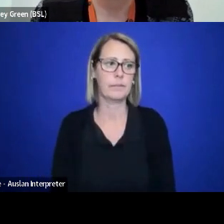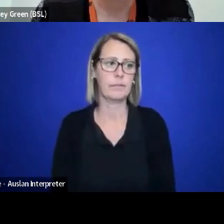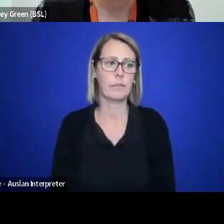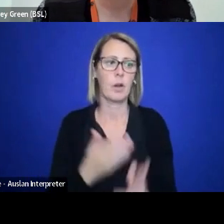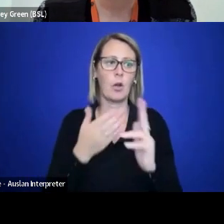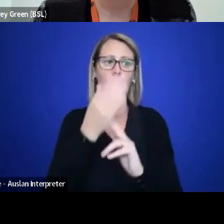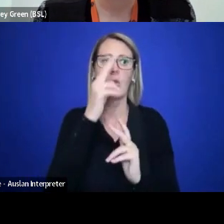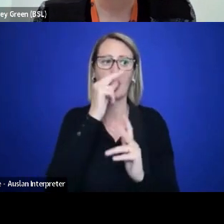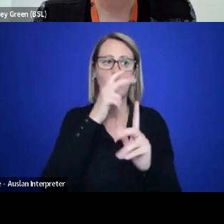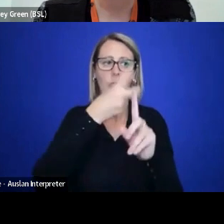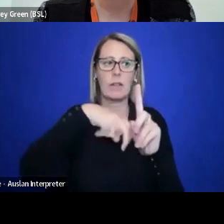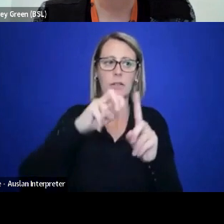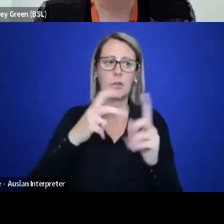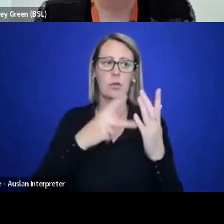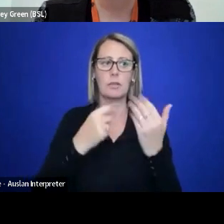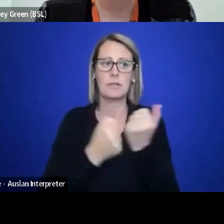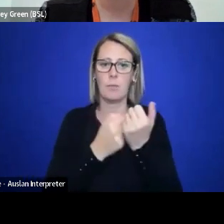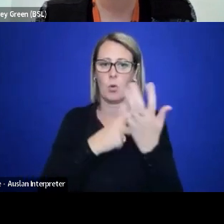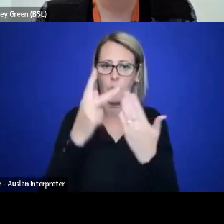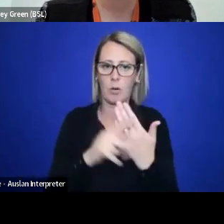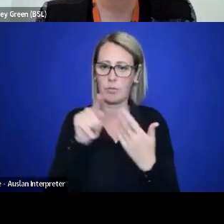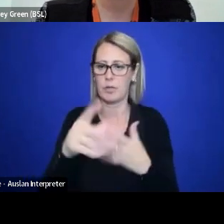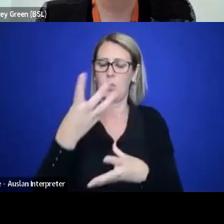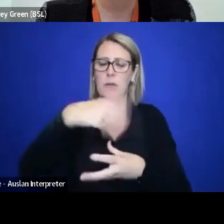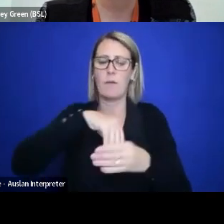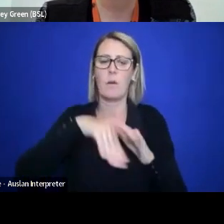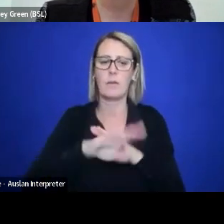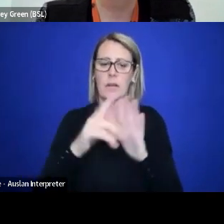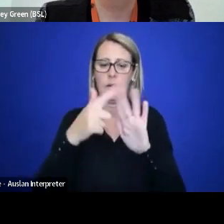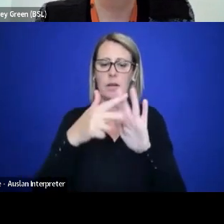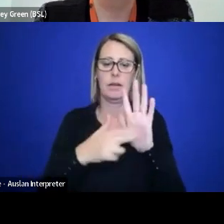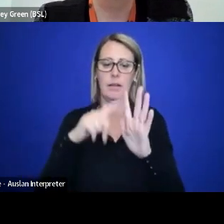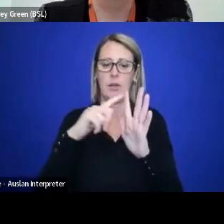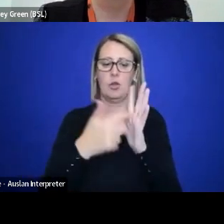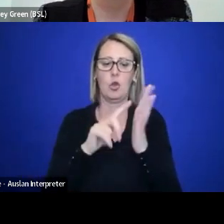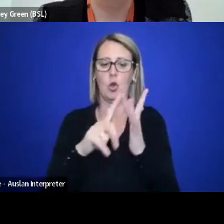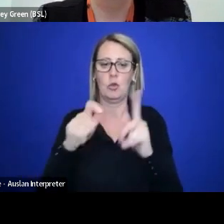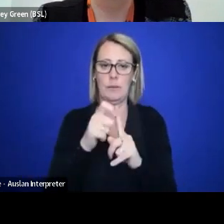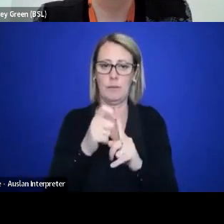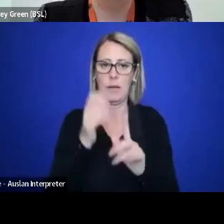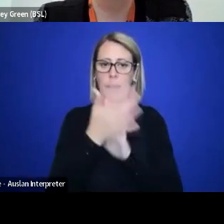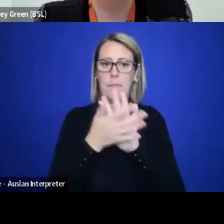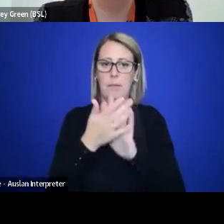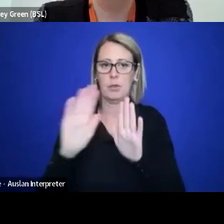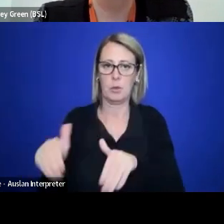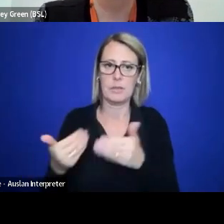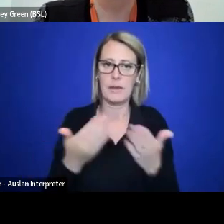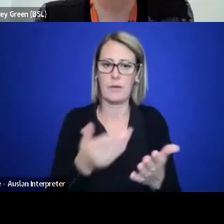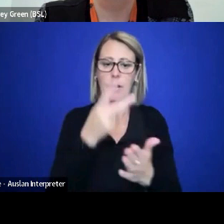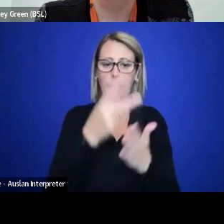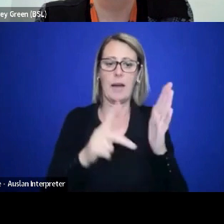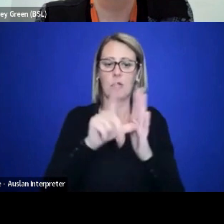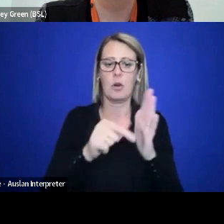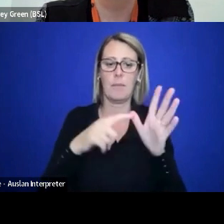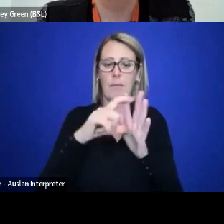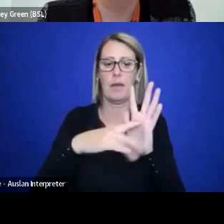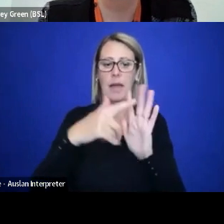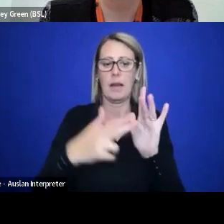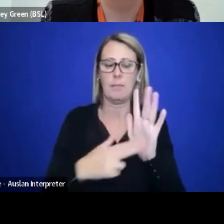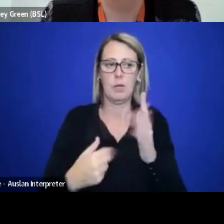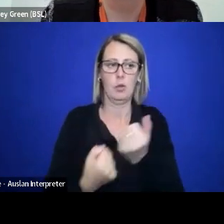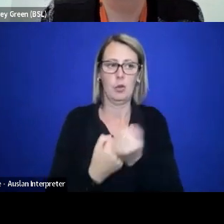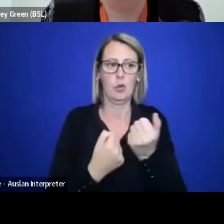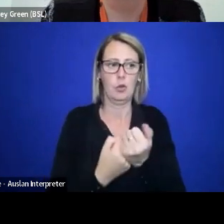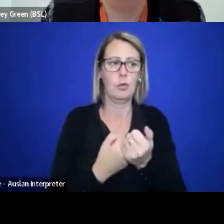Support Program, Pawana participated in an internship which resulted in her being offered a part-time administration assistant role